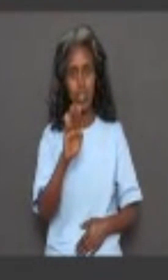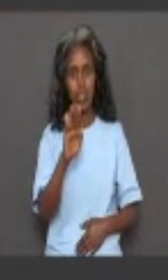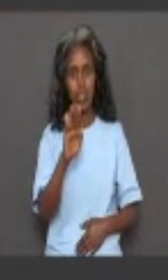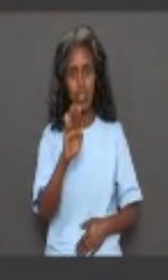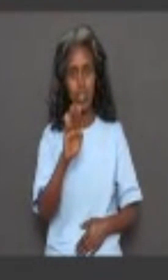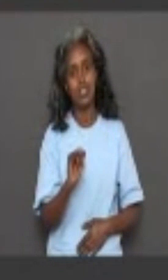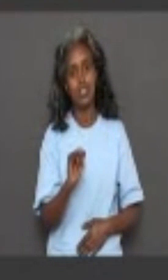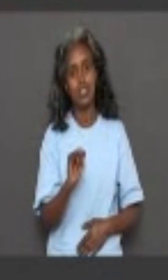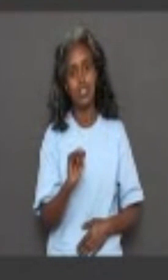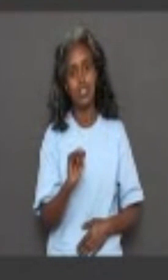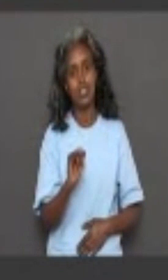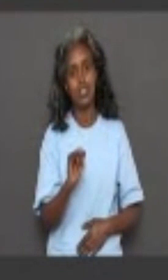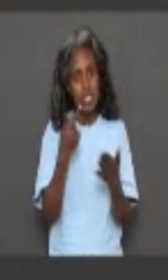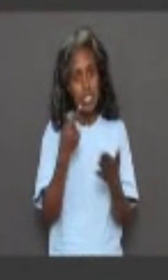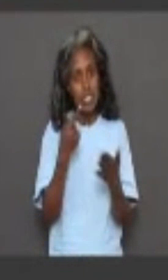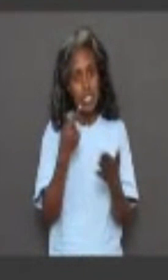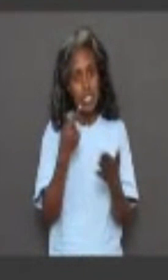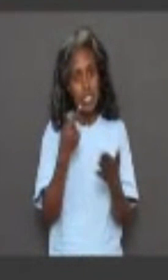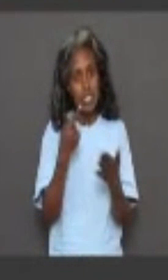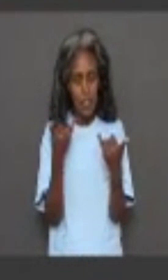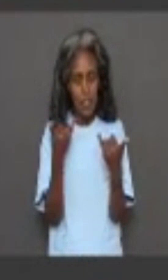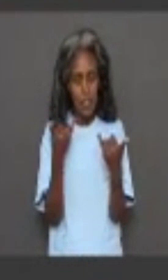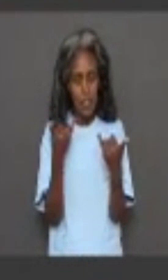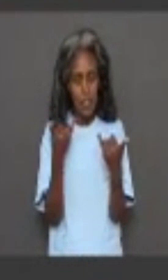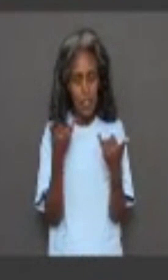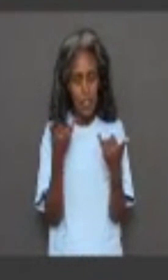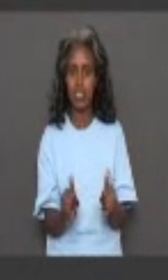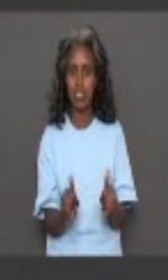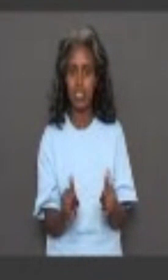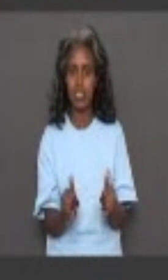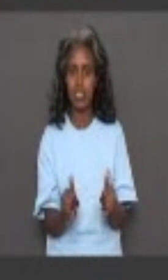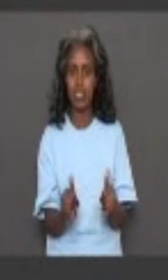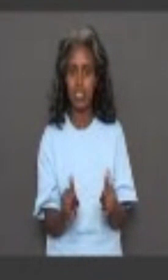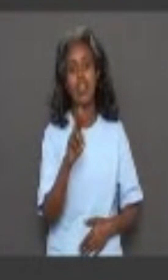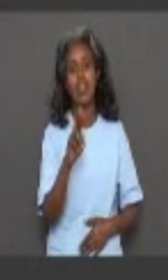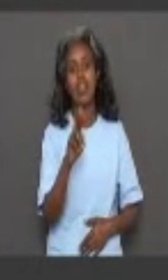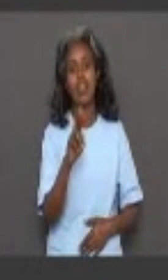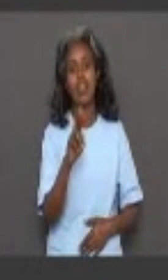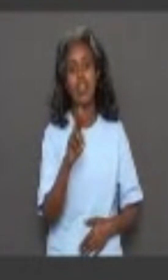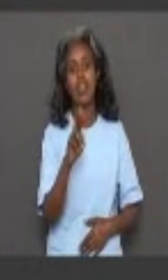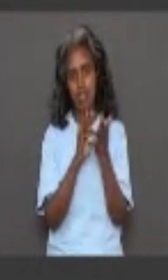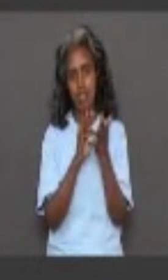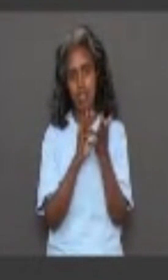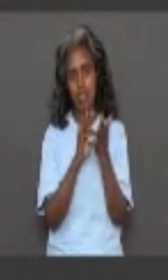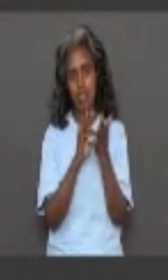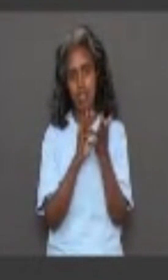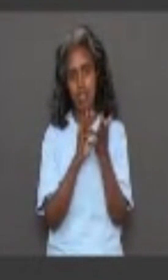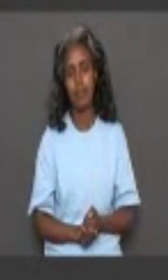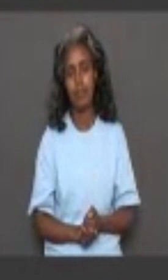integers, then this fraction is a rational number.